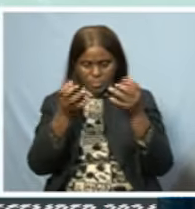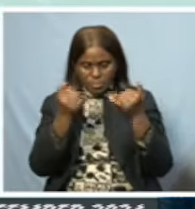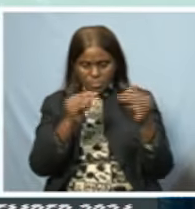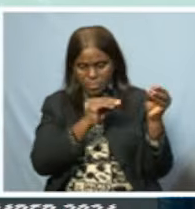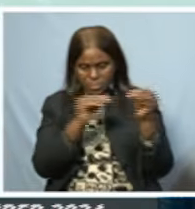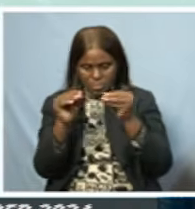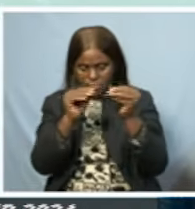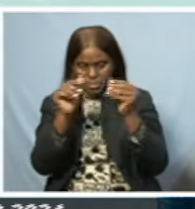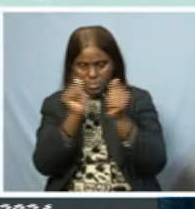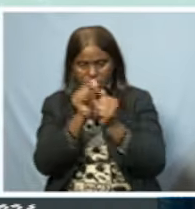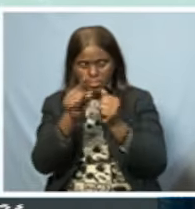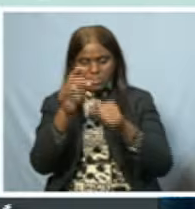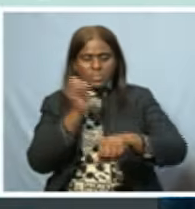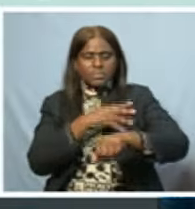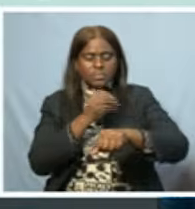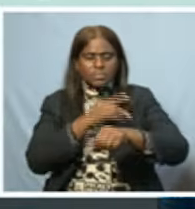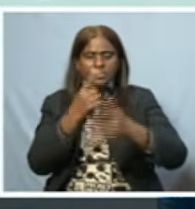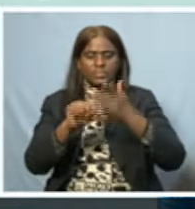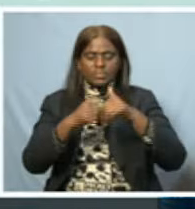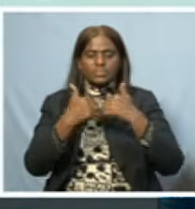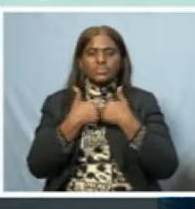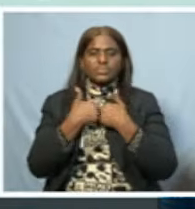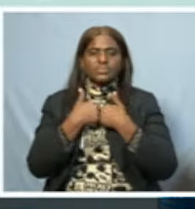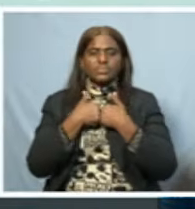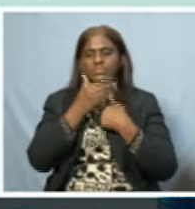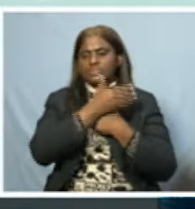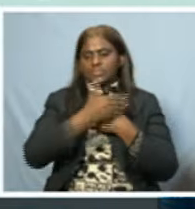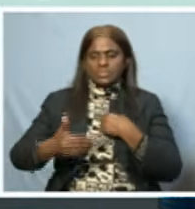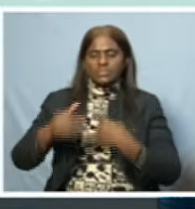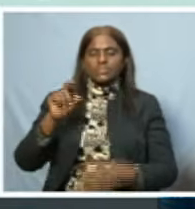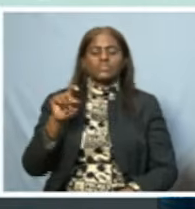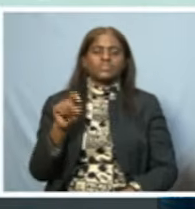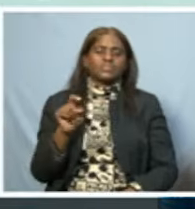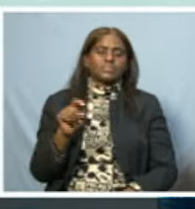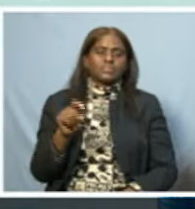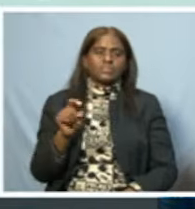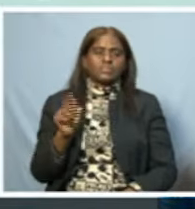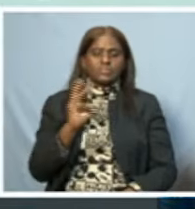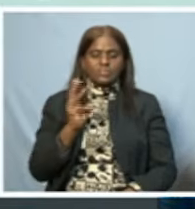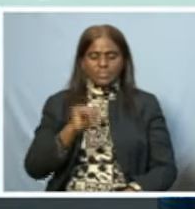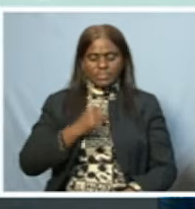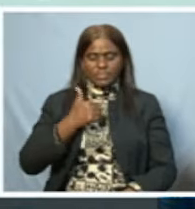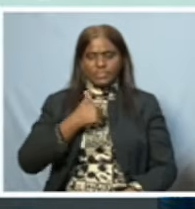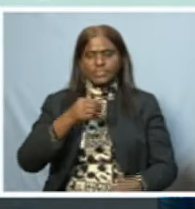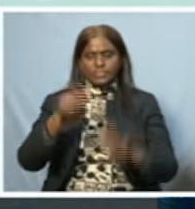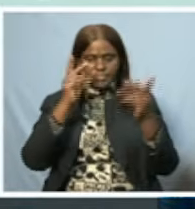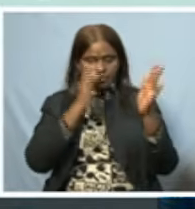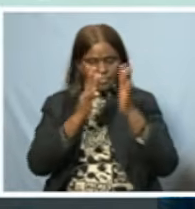Gracias.